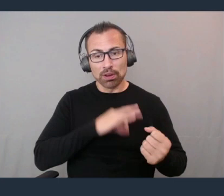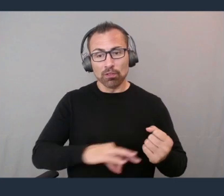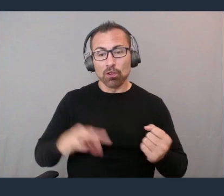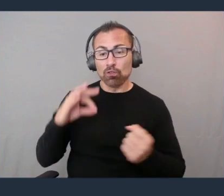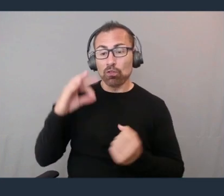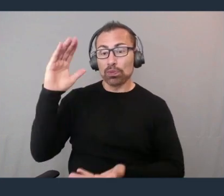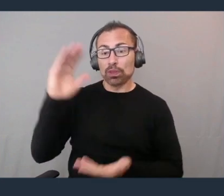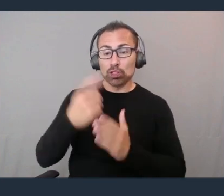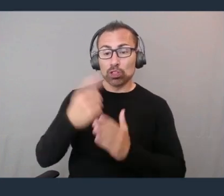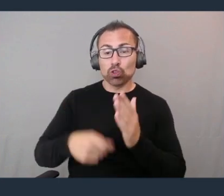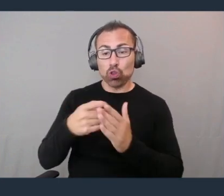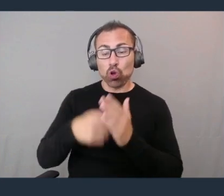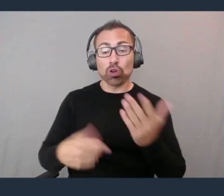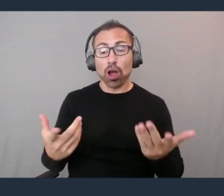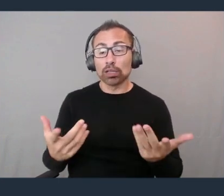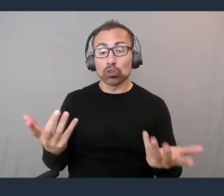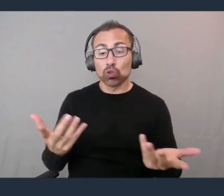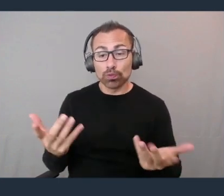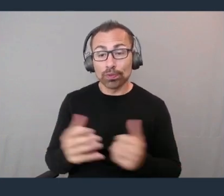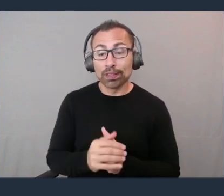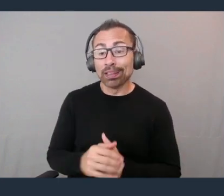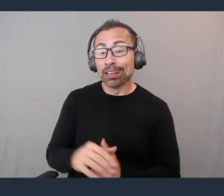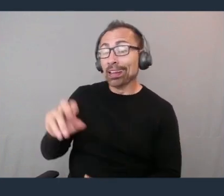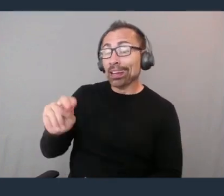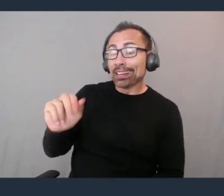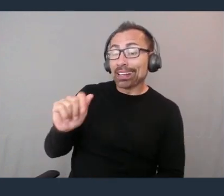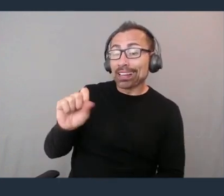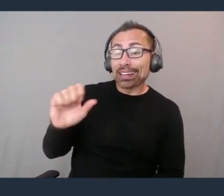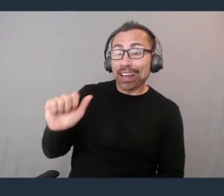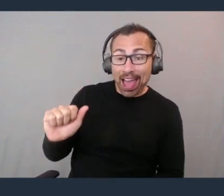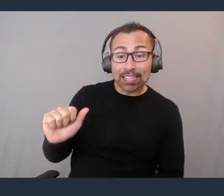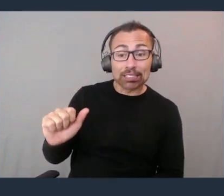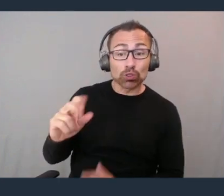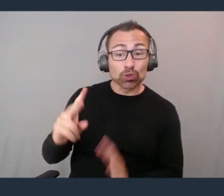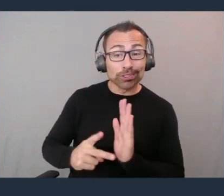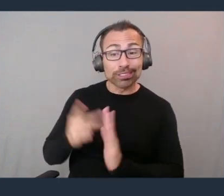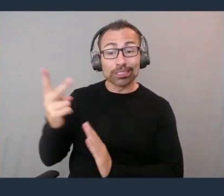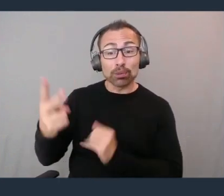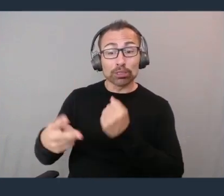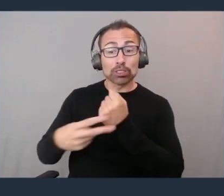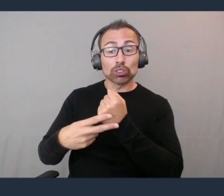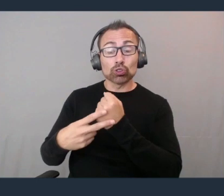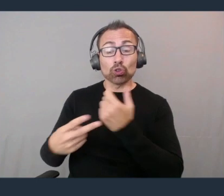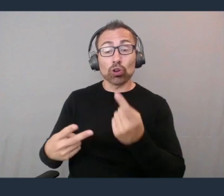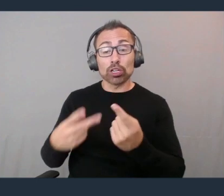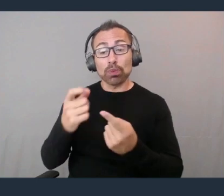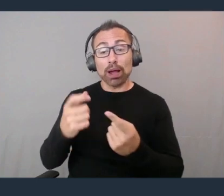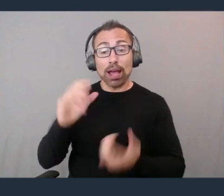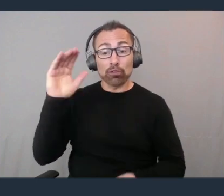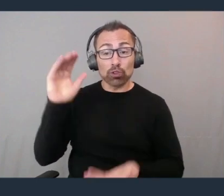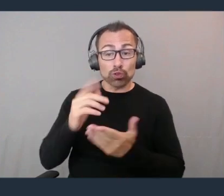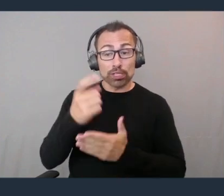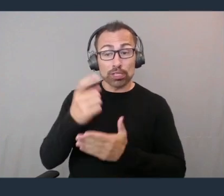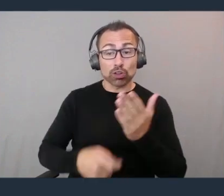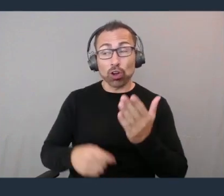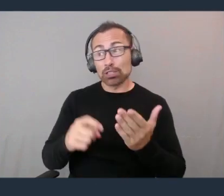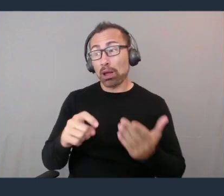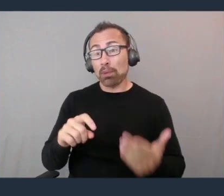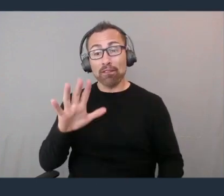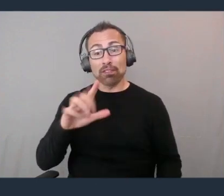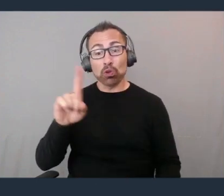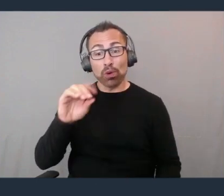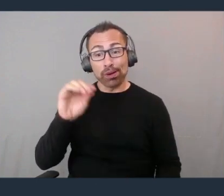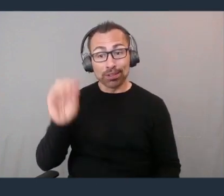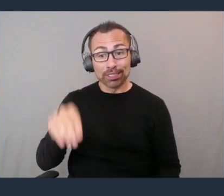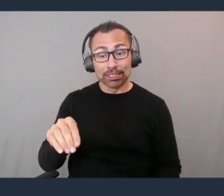includes NASA that almost doubled their storage while reducing their object storage cost by 51% through a shift